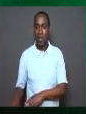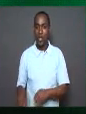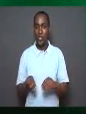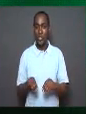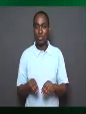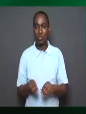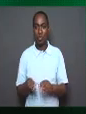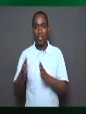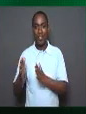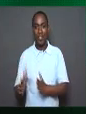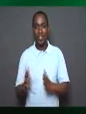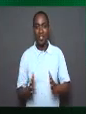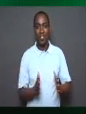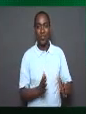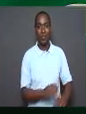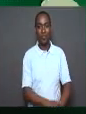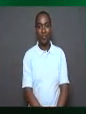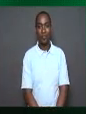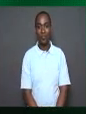Students, let's get ready.